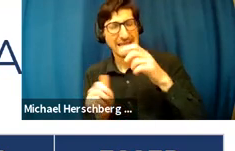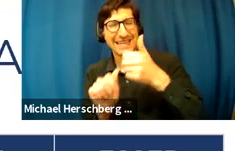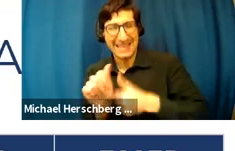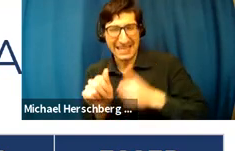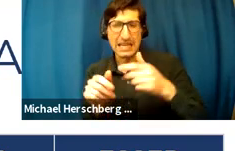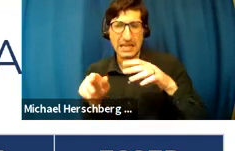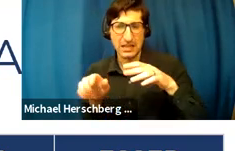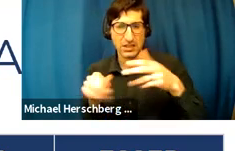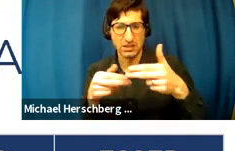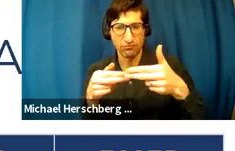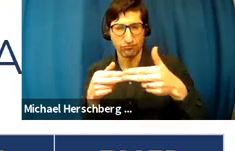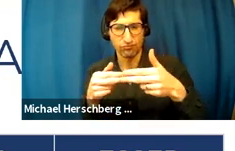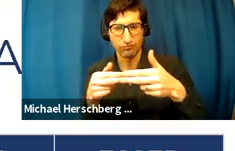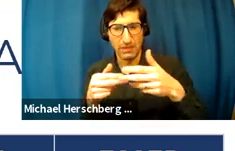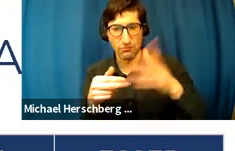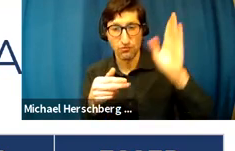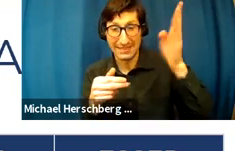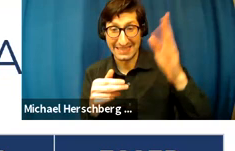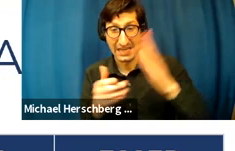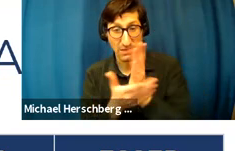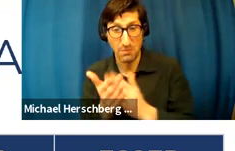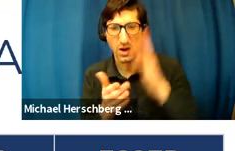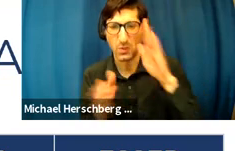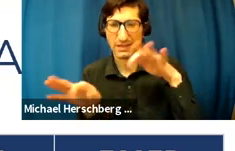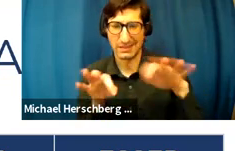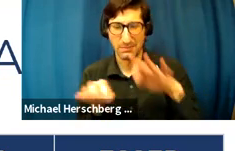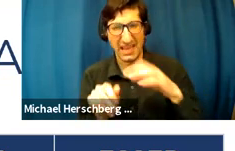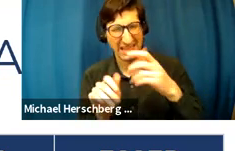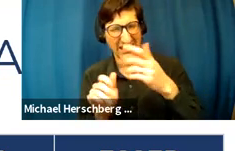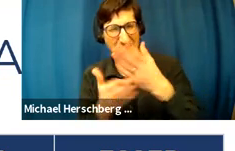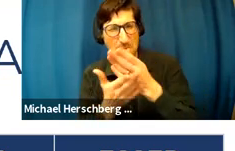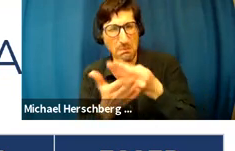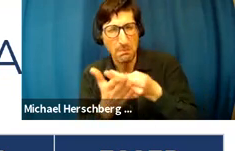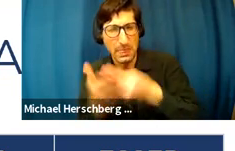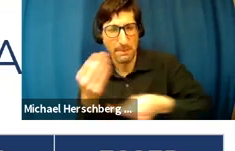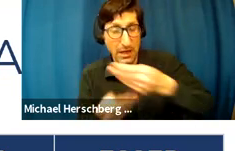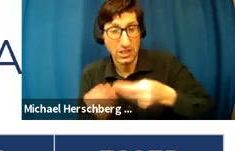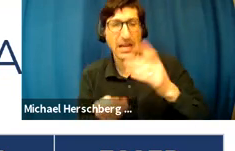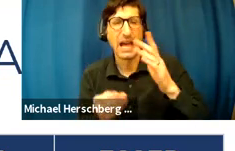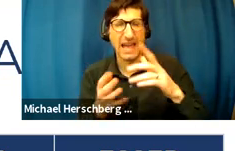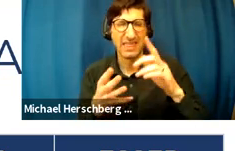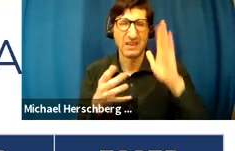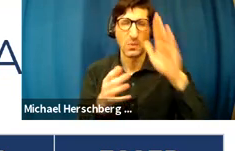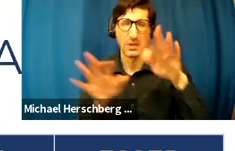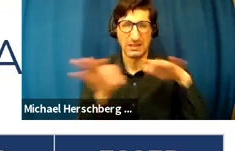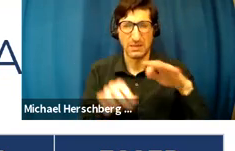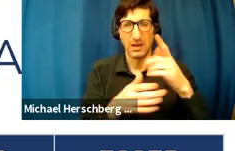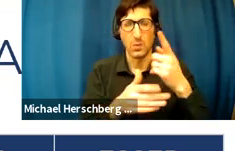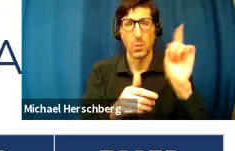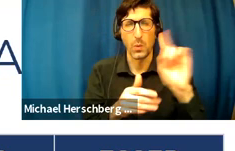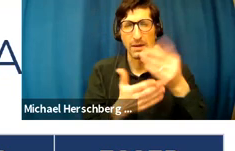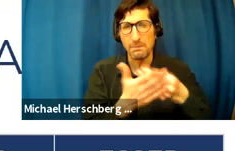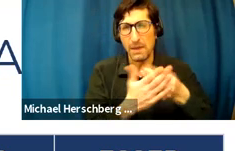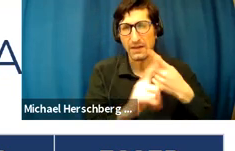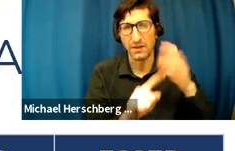shows what's on our current operating budget and those places where we've earmarked money in the ESSER Part 2 funding. You'll